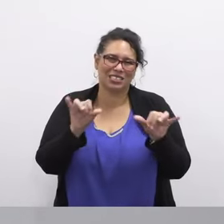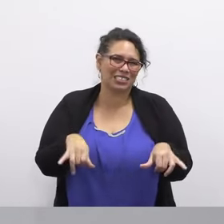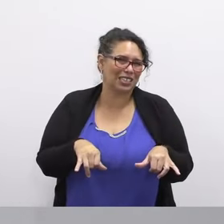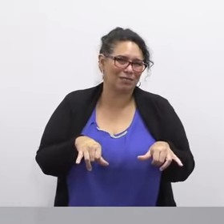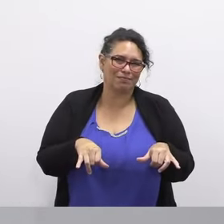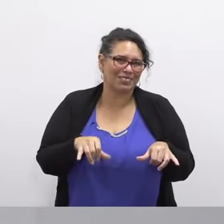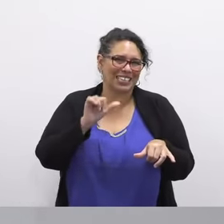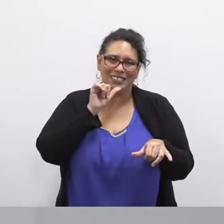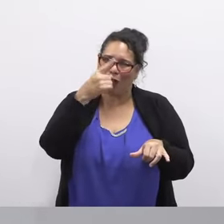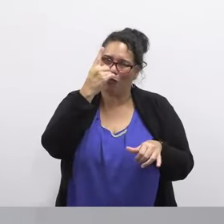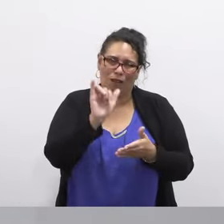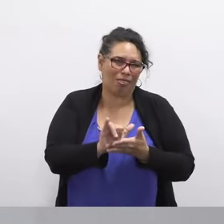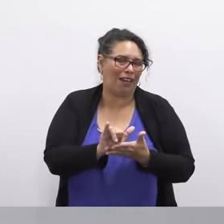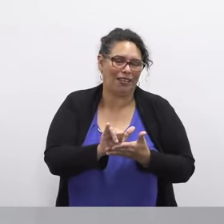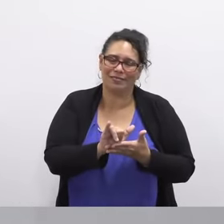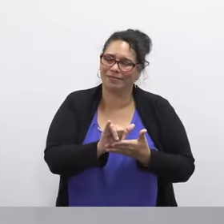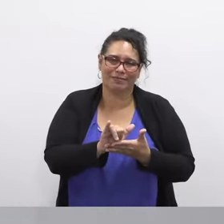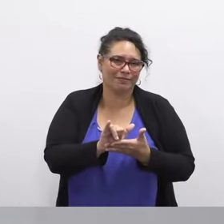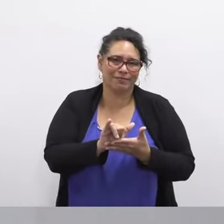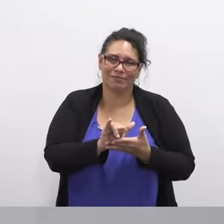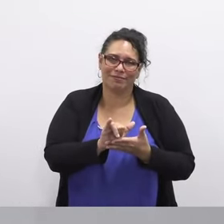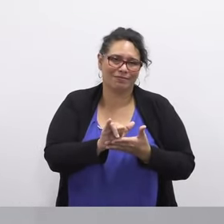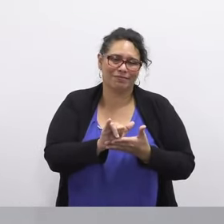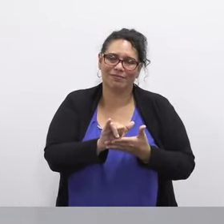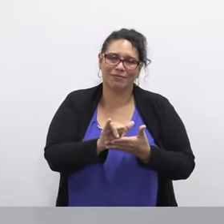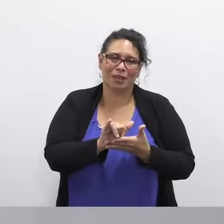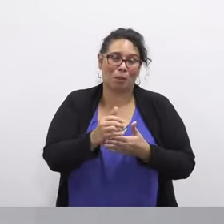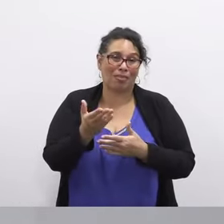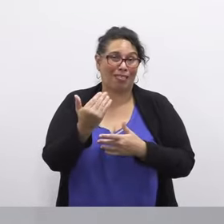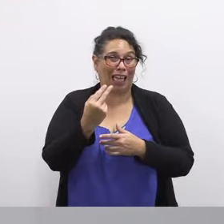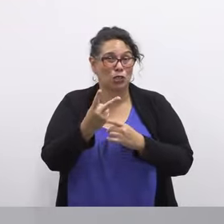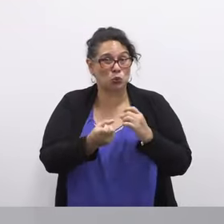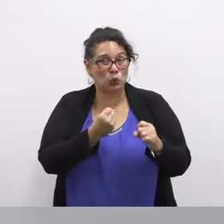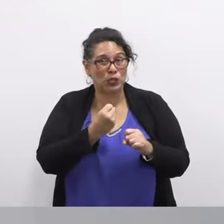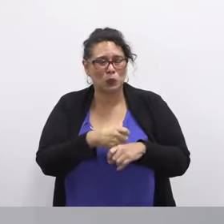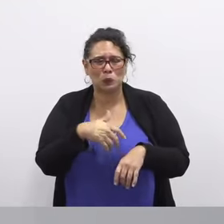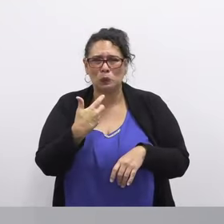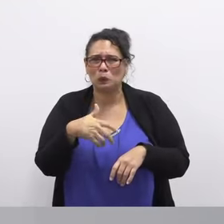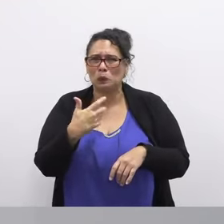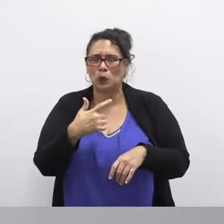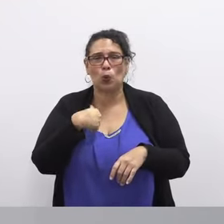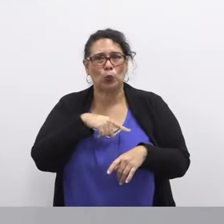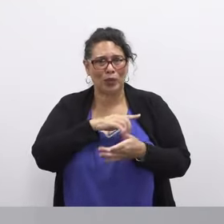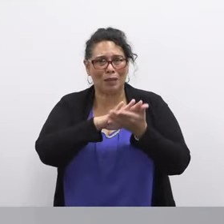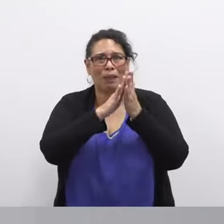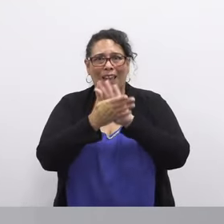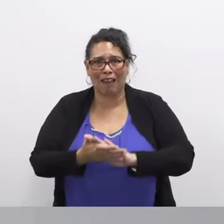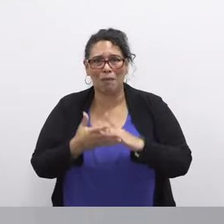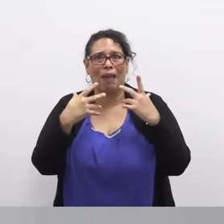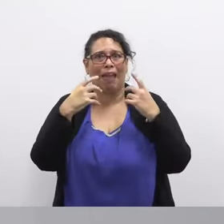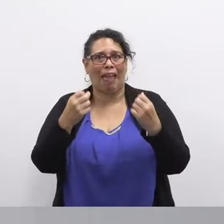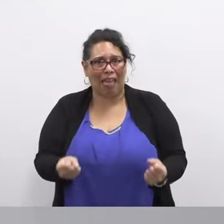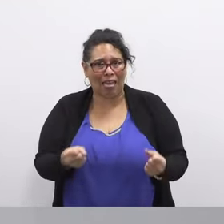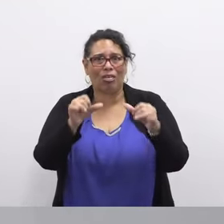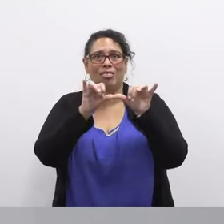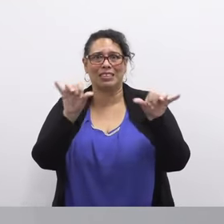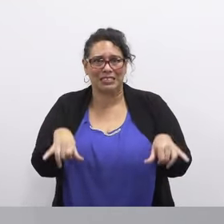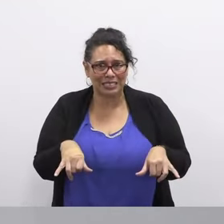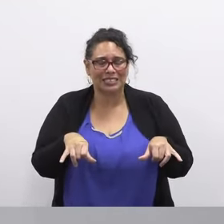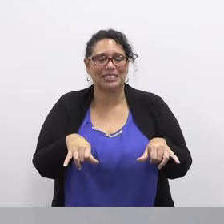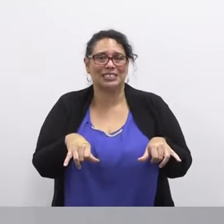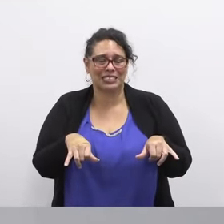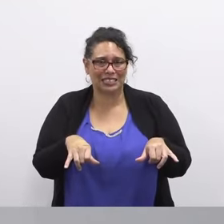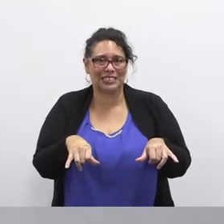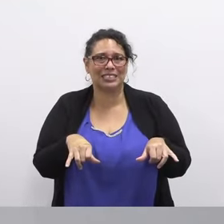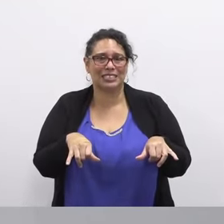never intended to be a health system. But in the last 2 years, we have become a de facto